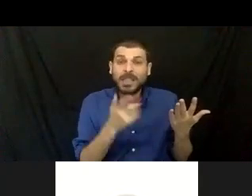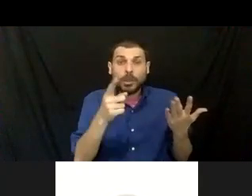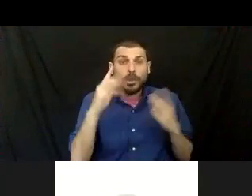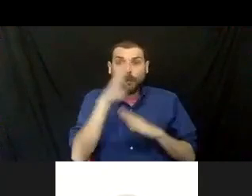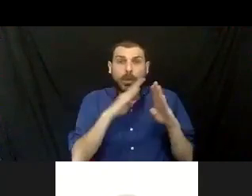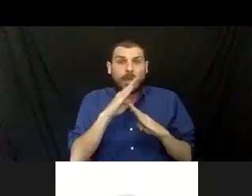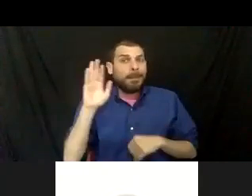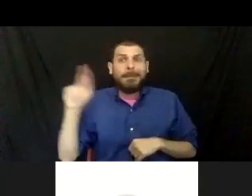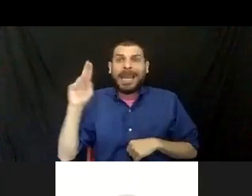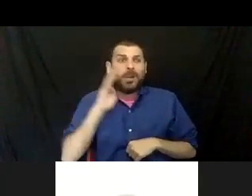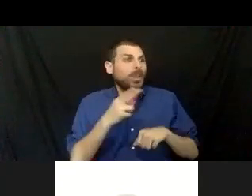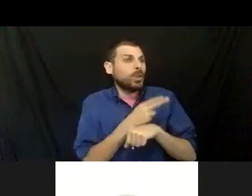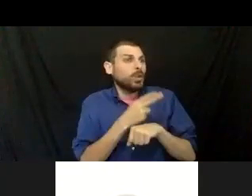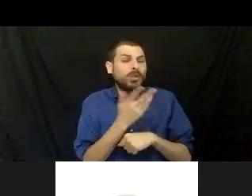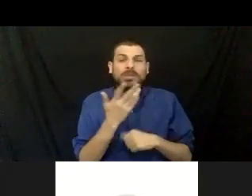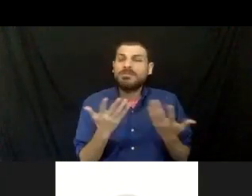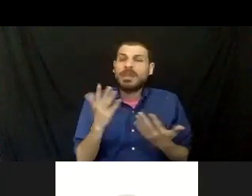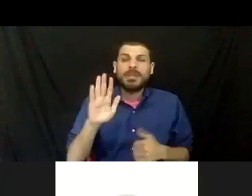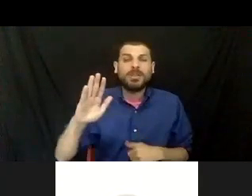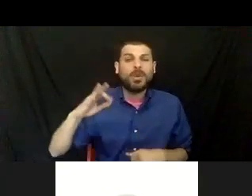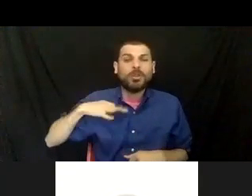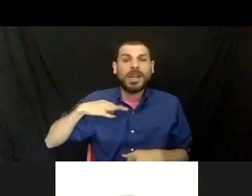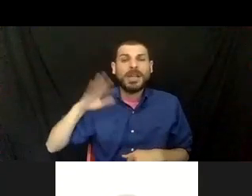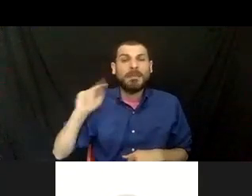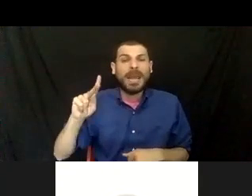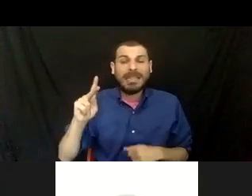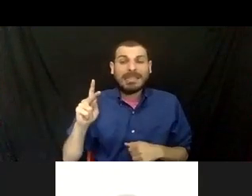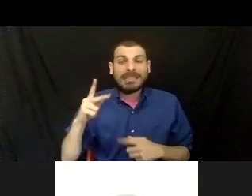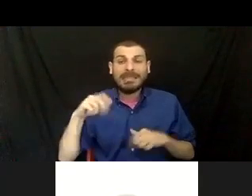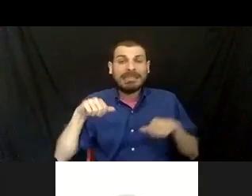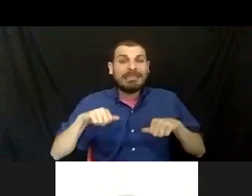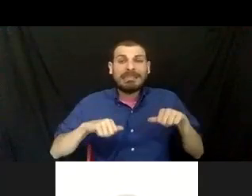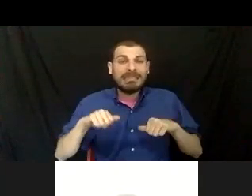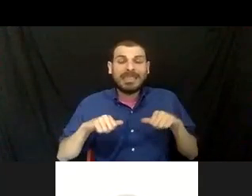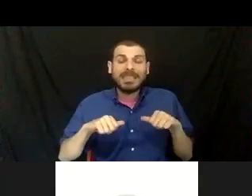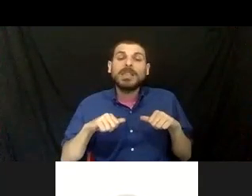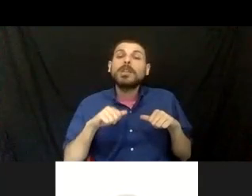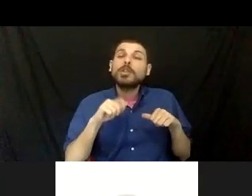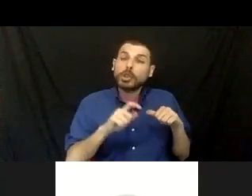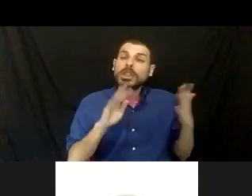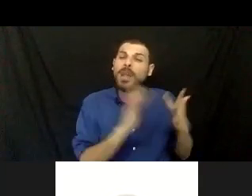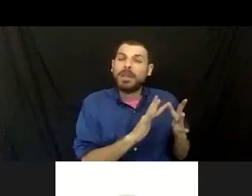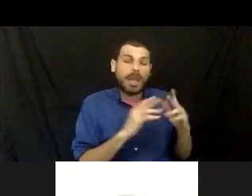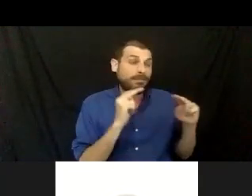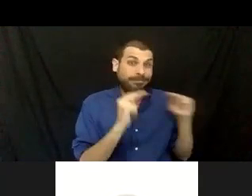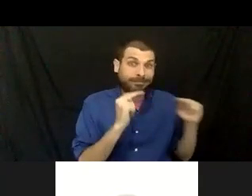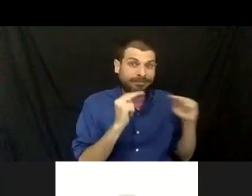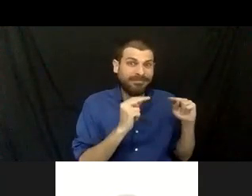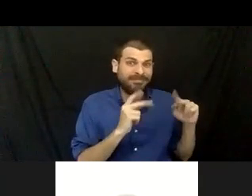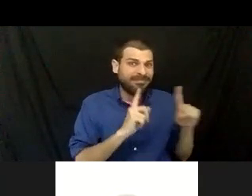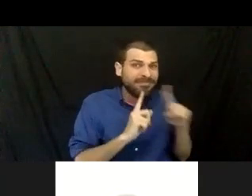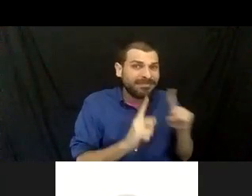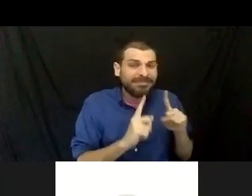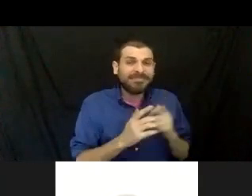the creditor does not have the ability to do that after, you know, to the extent